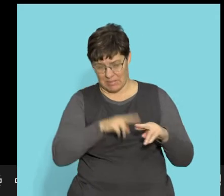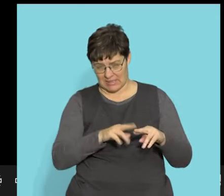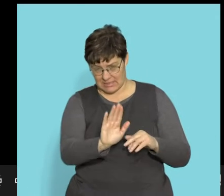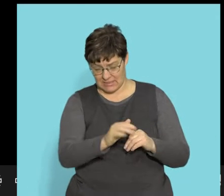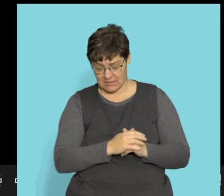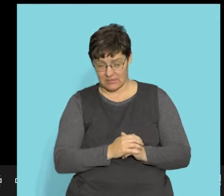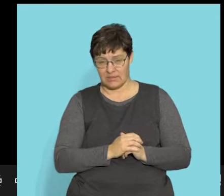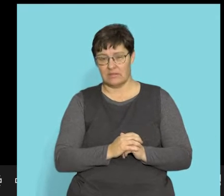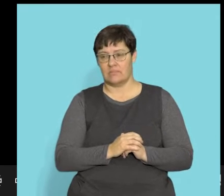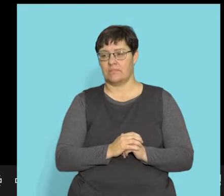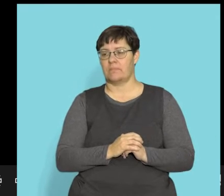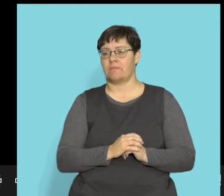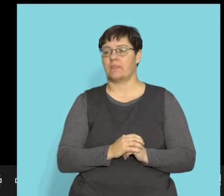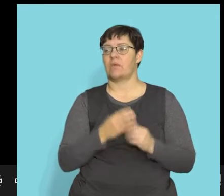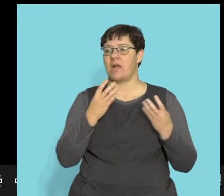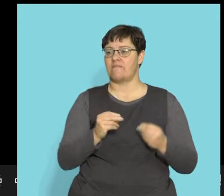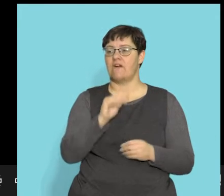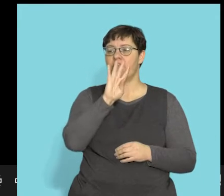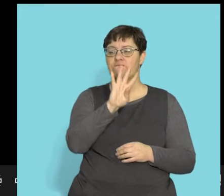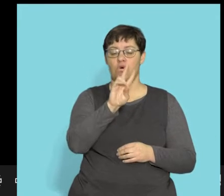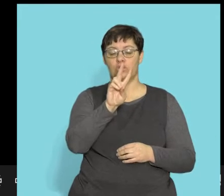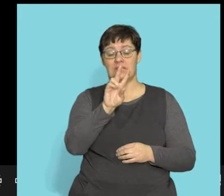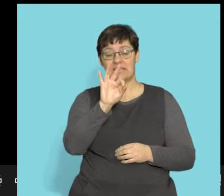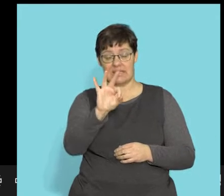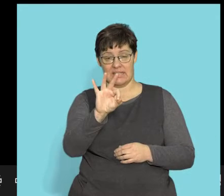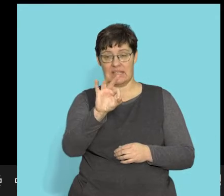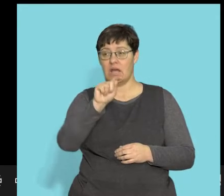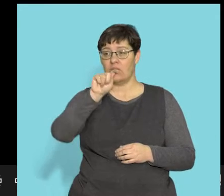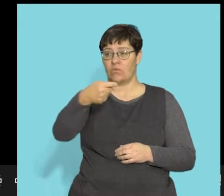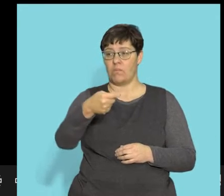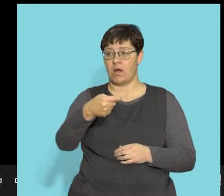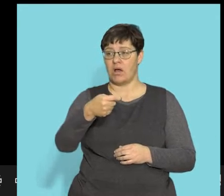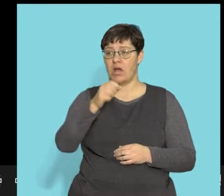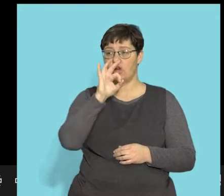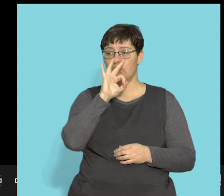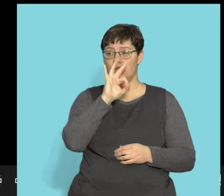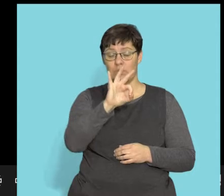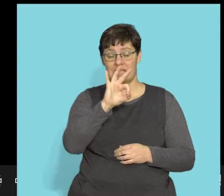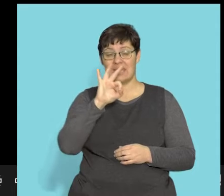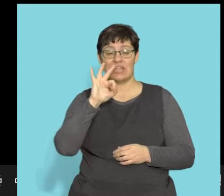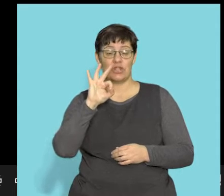the second decimal place. And I'm going to have